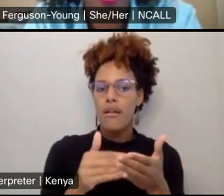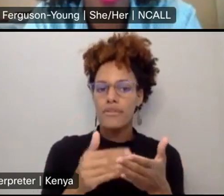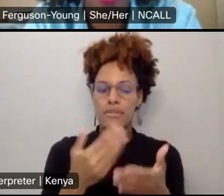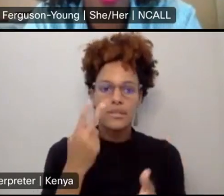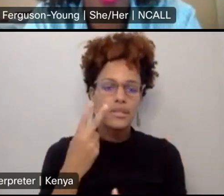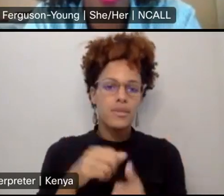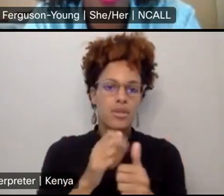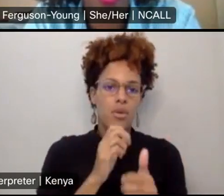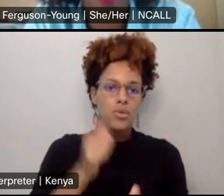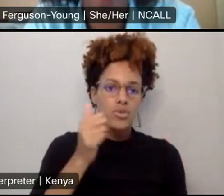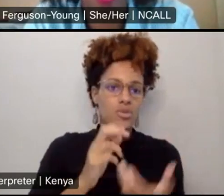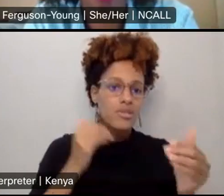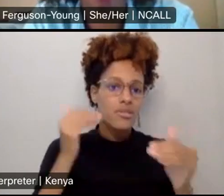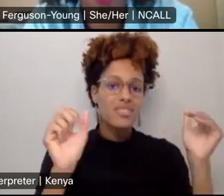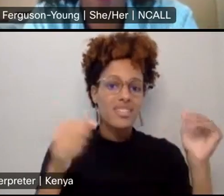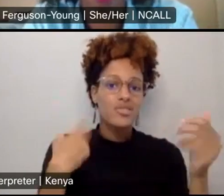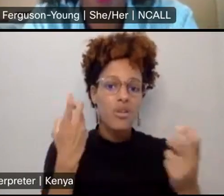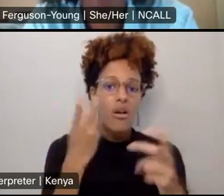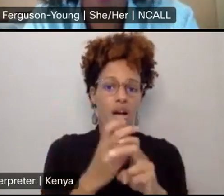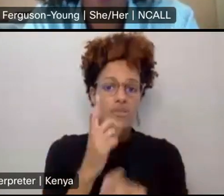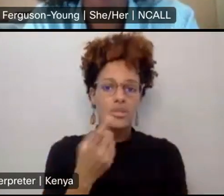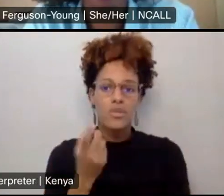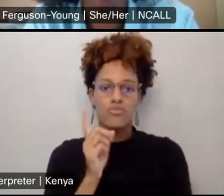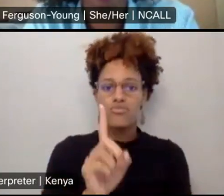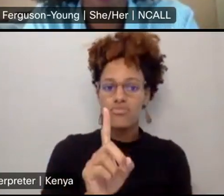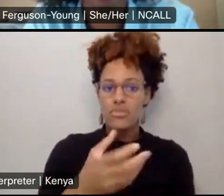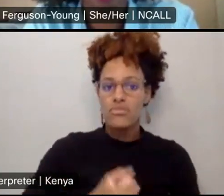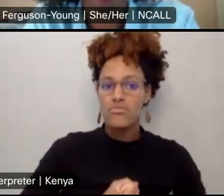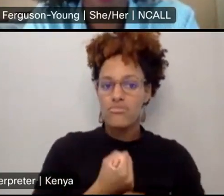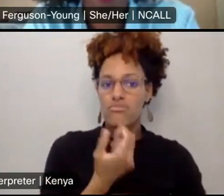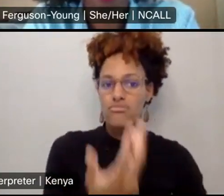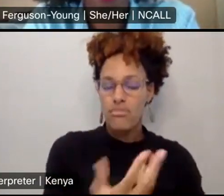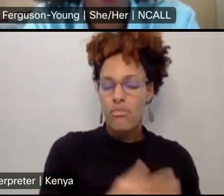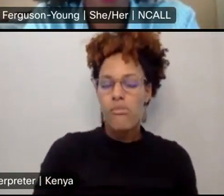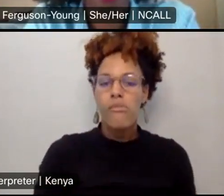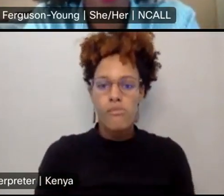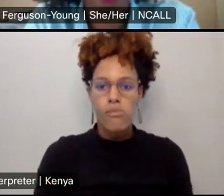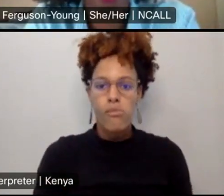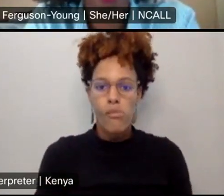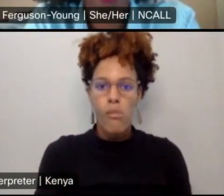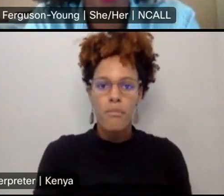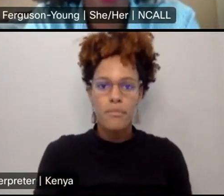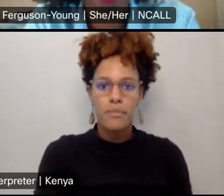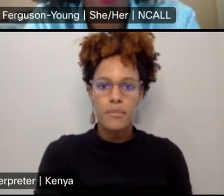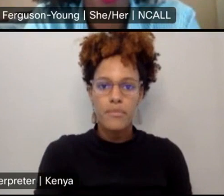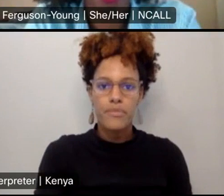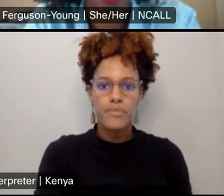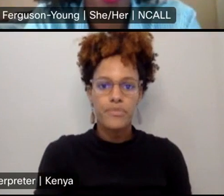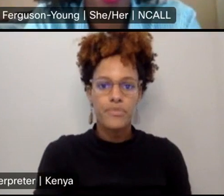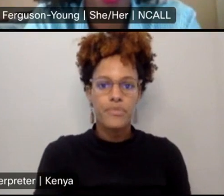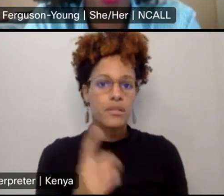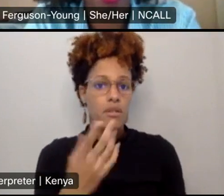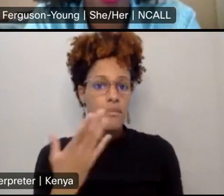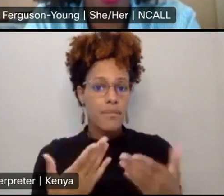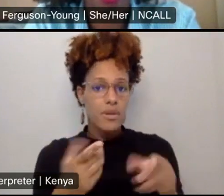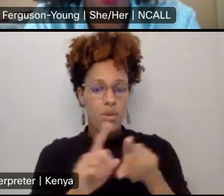it can be really hard for someone to come forward. And in fact, um, you know, someone may be really reluctant